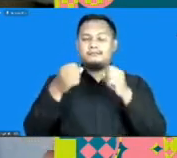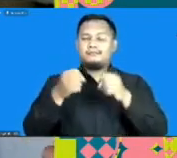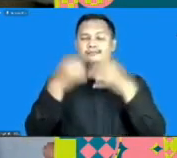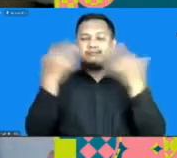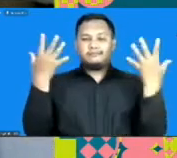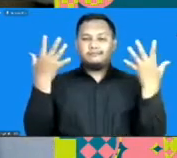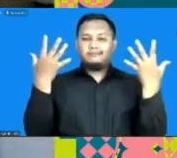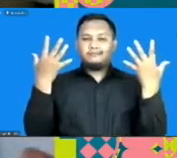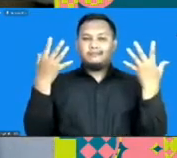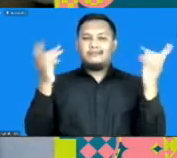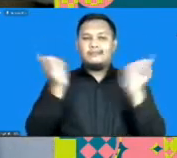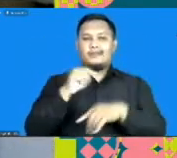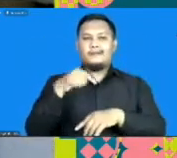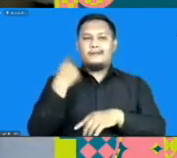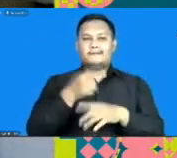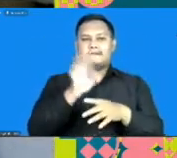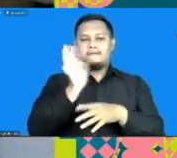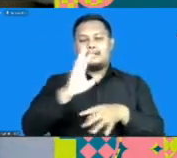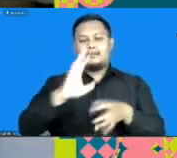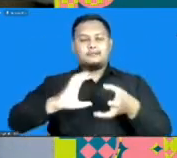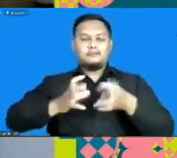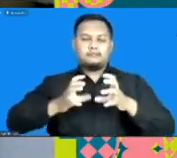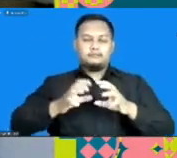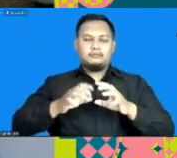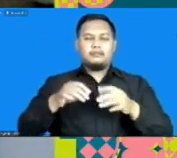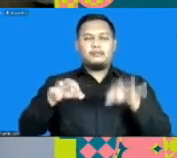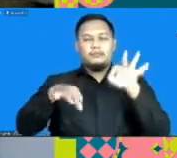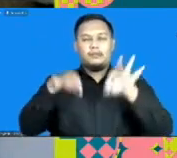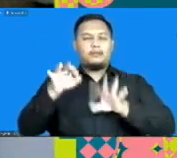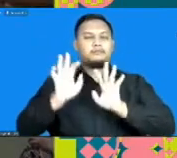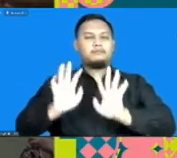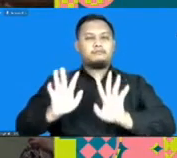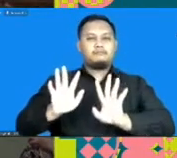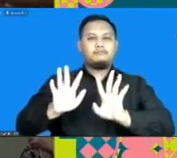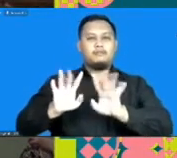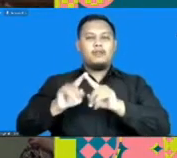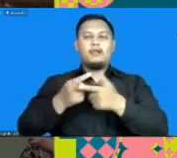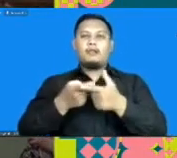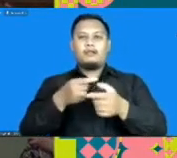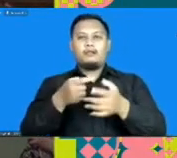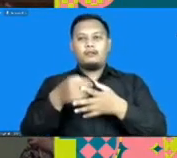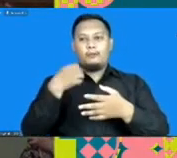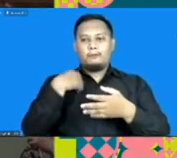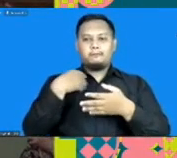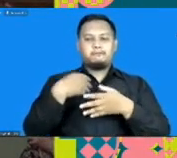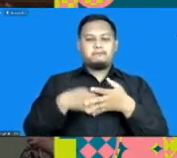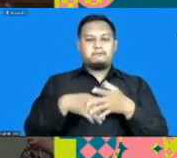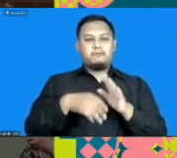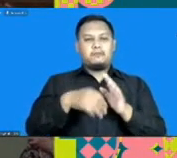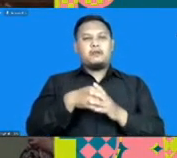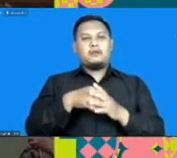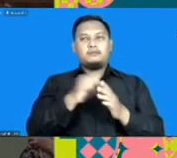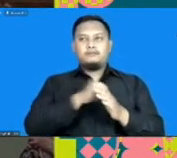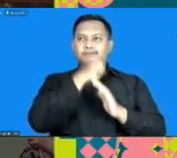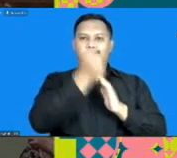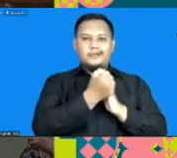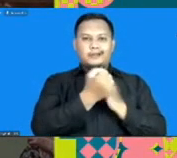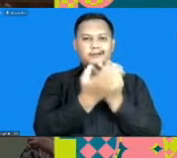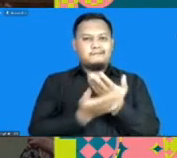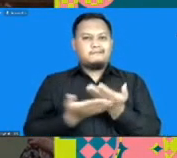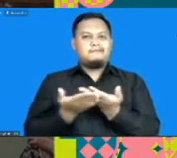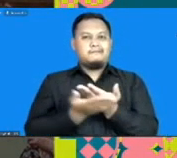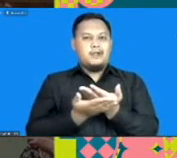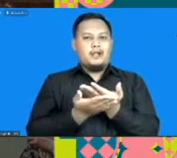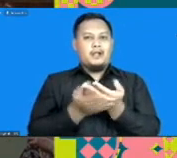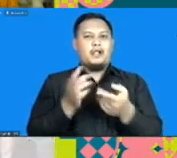know, management systems, standard operating procedures, you know, corporate plan. So we are sort of